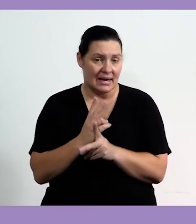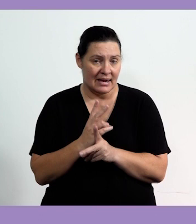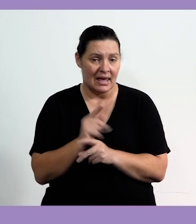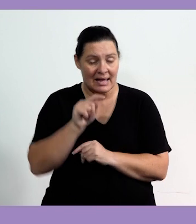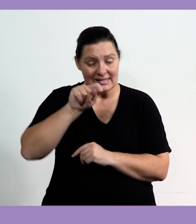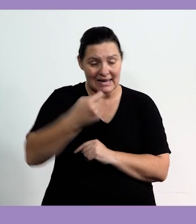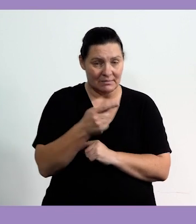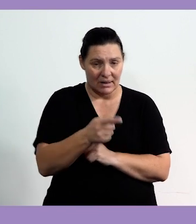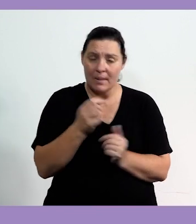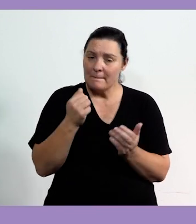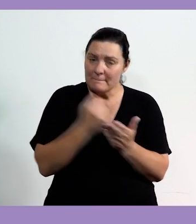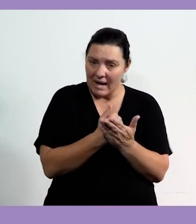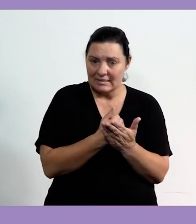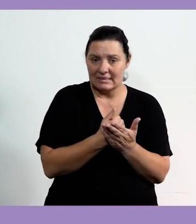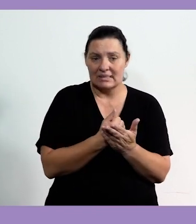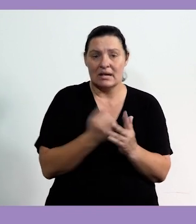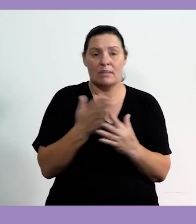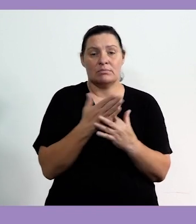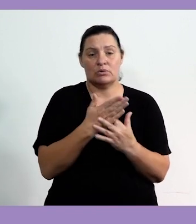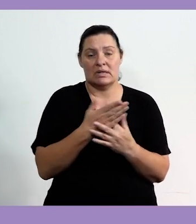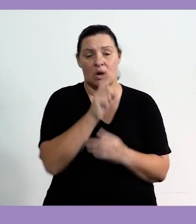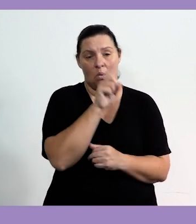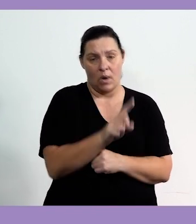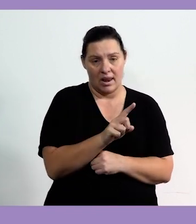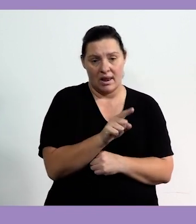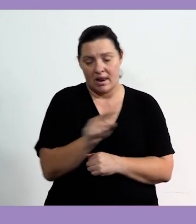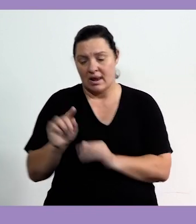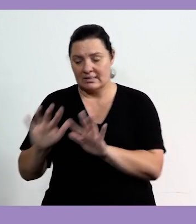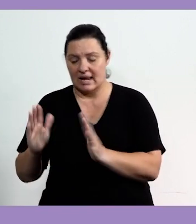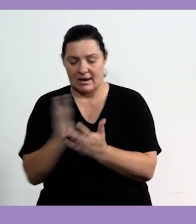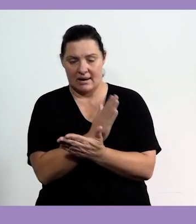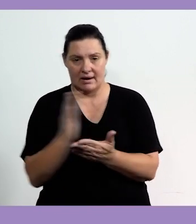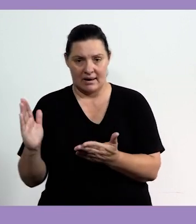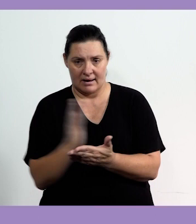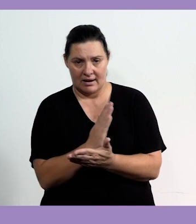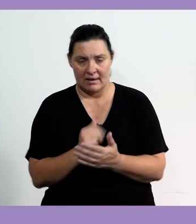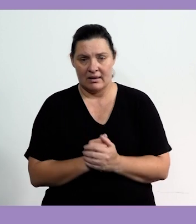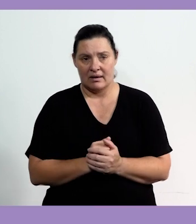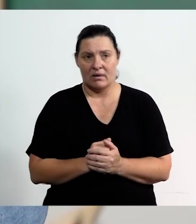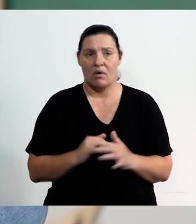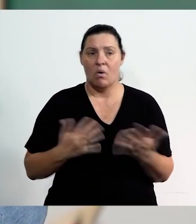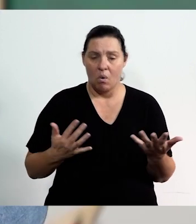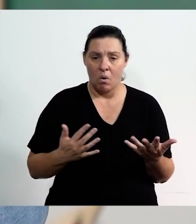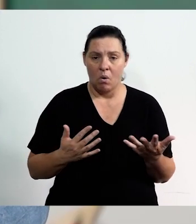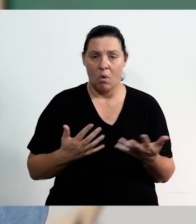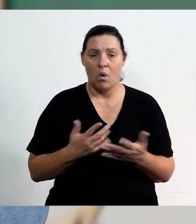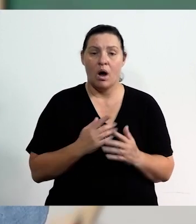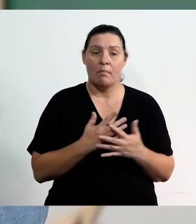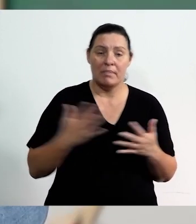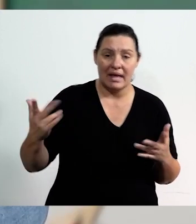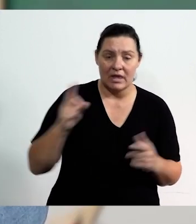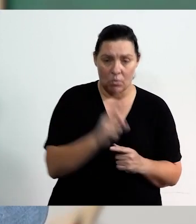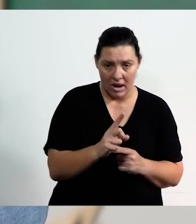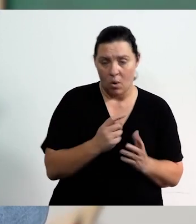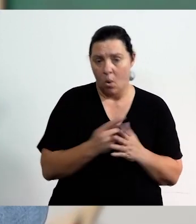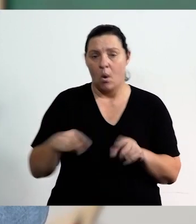And again, that decimal must be between 1 and 10, or